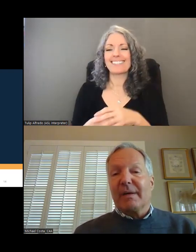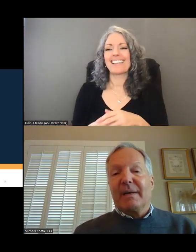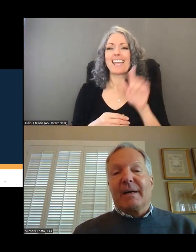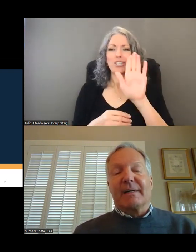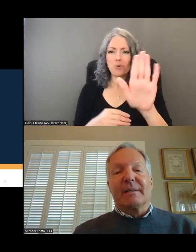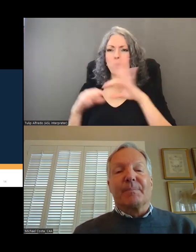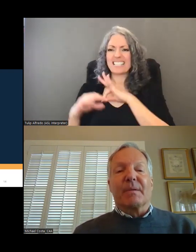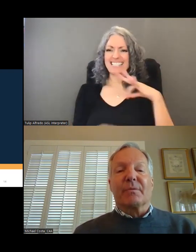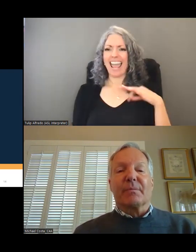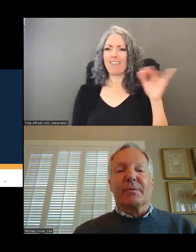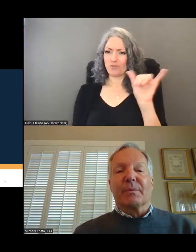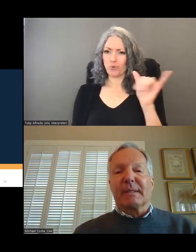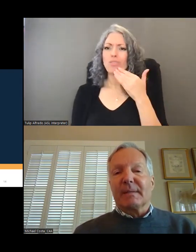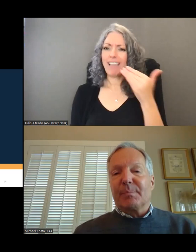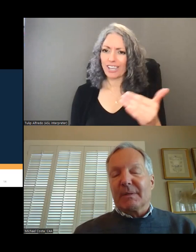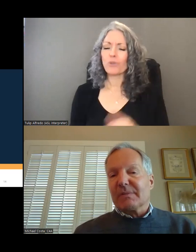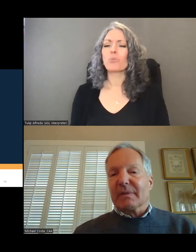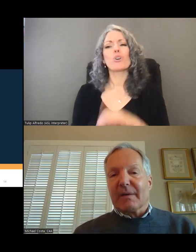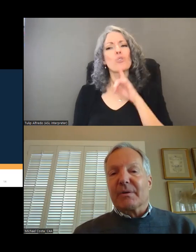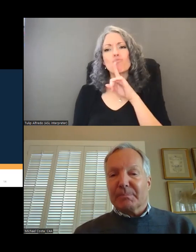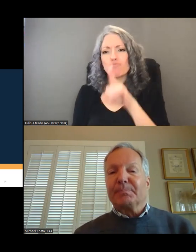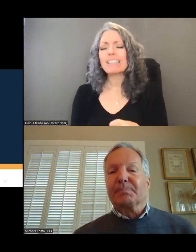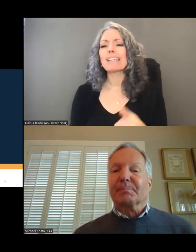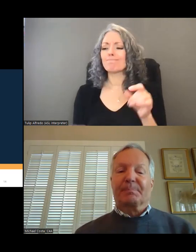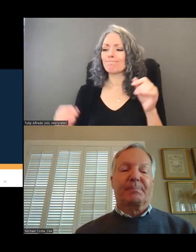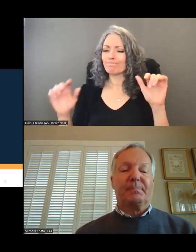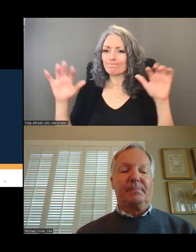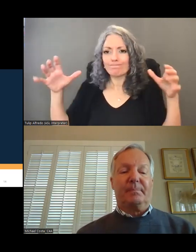staff for really putting this together.